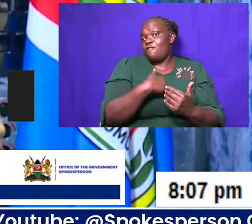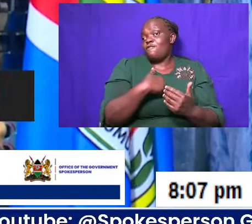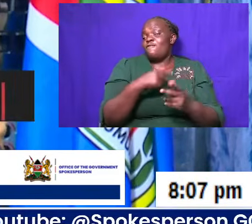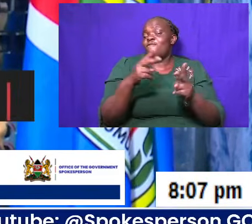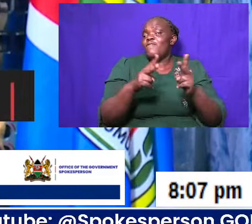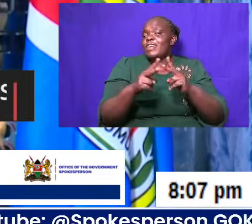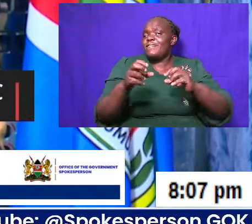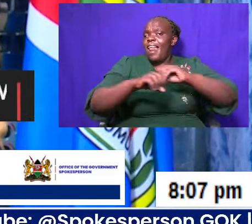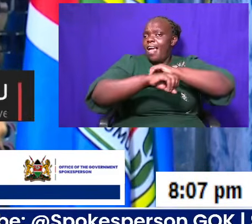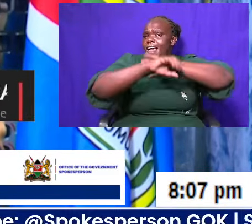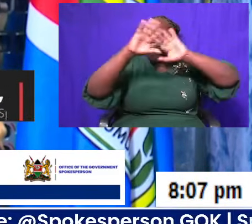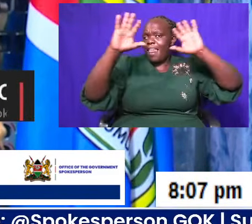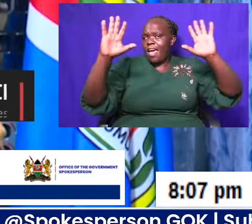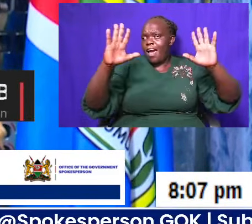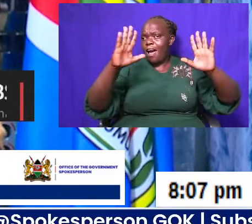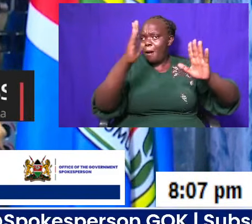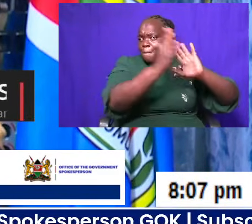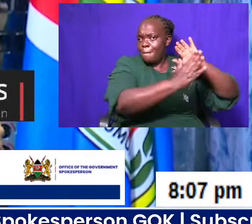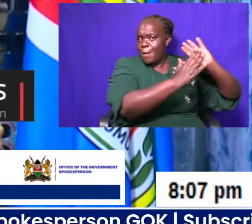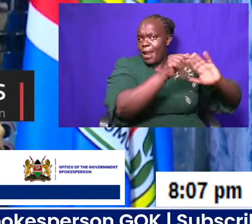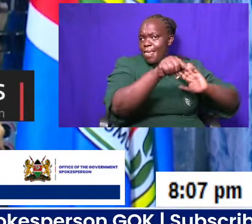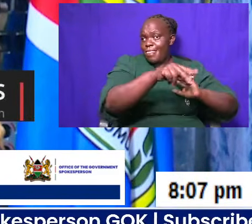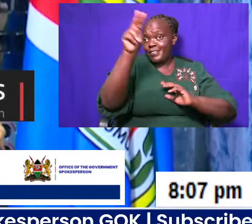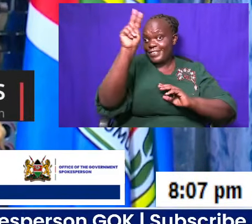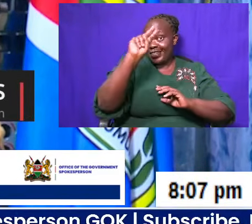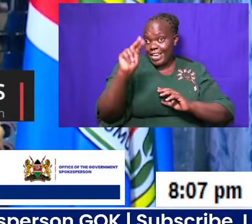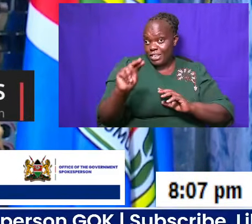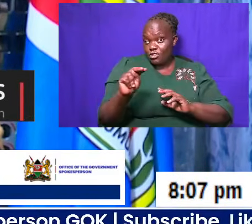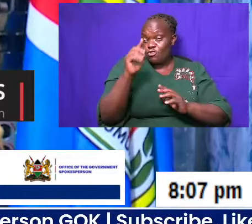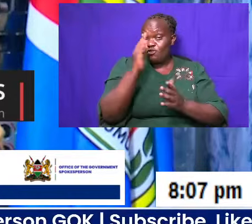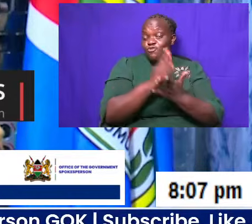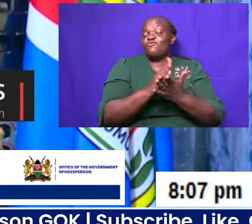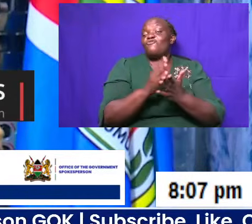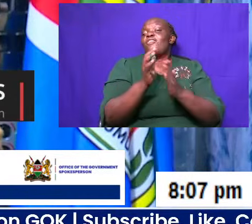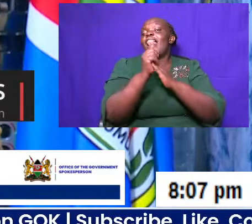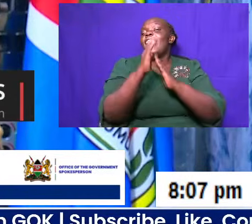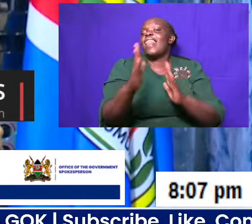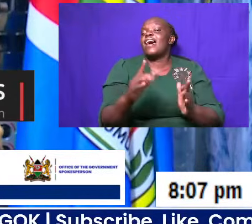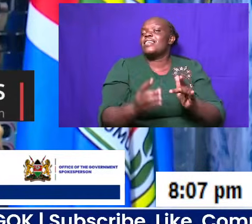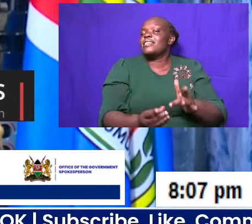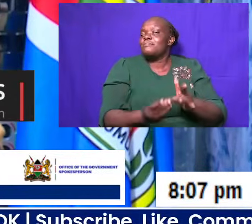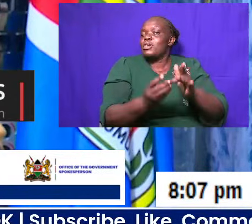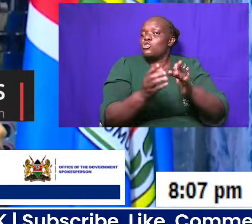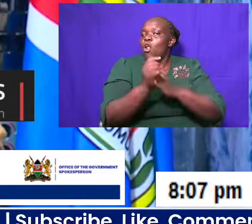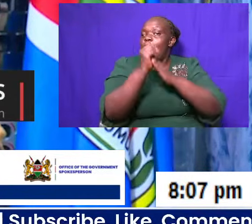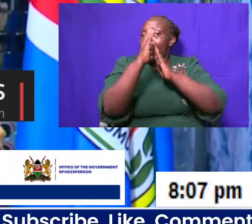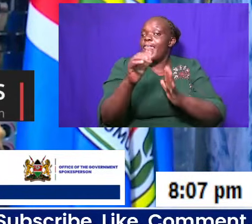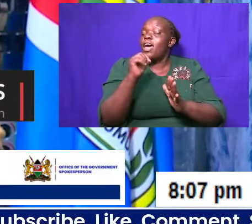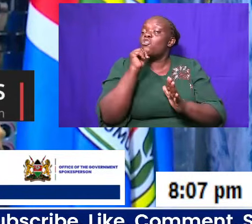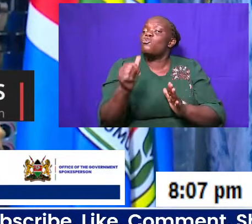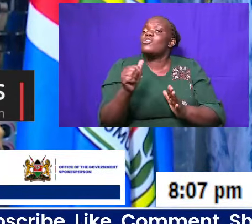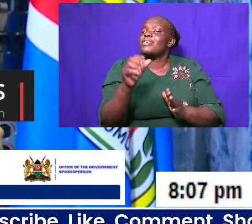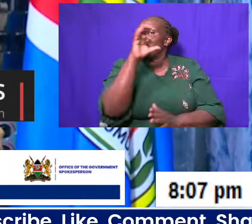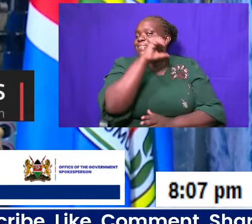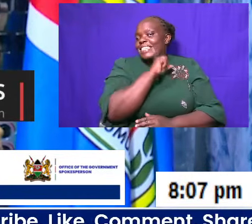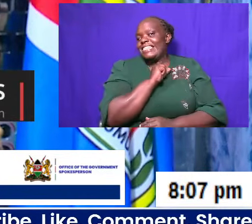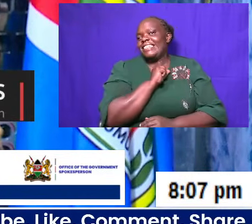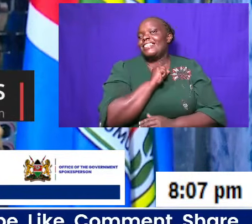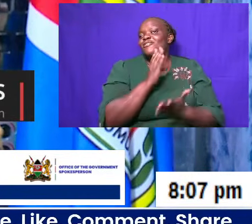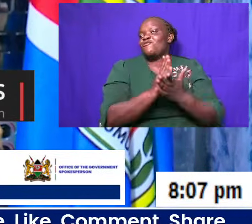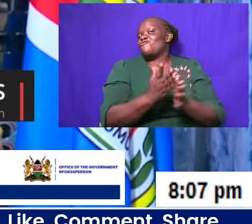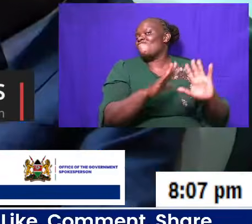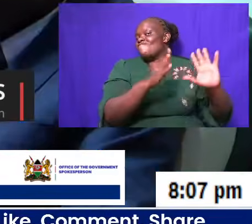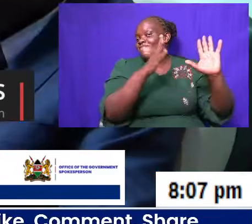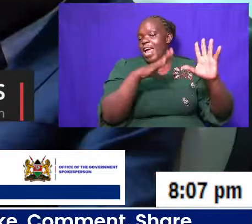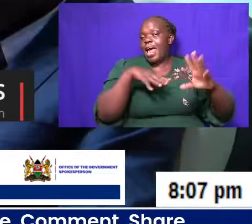clear plan for this nation. That is the right kind of leader. A real leader that we must not afford to lose. Tupigie makofi rais wetu